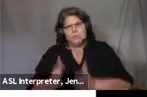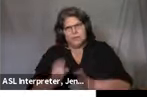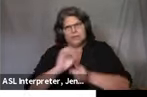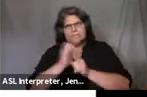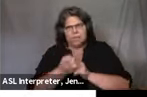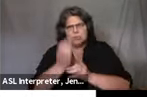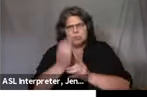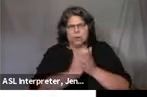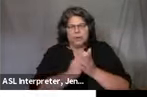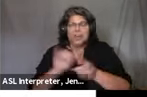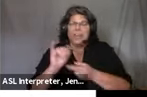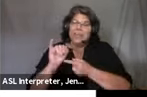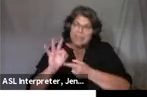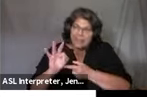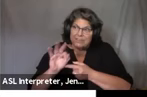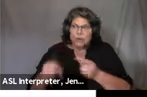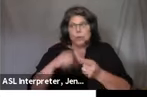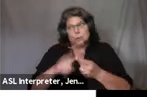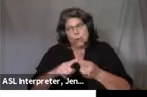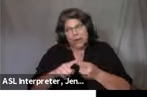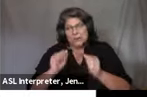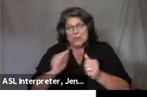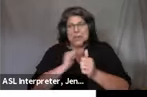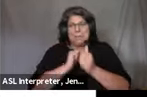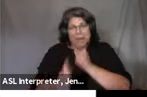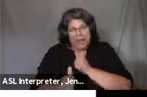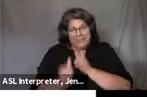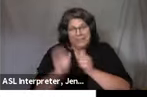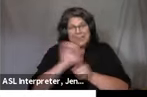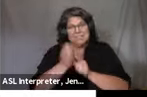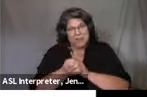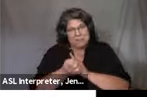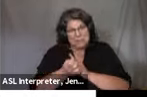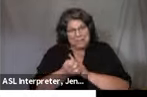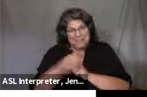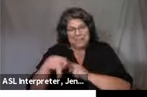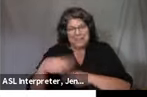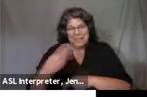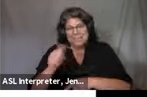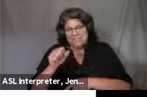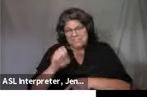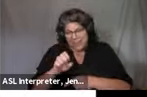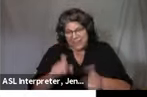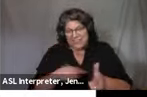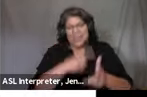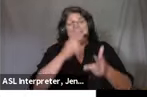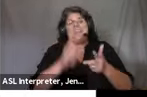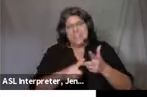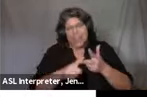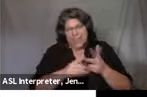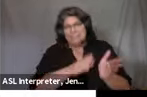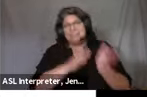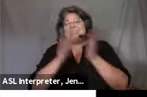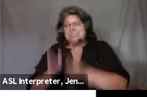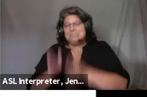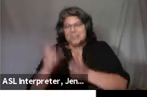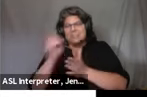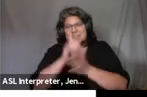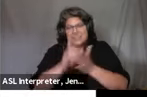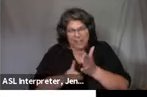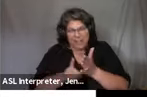If or when we get past this environmental phase, we should be heading to design. We already